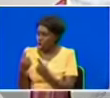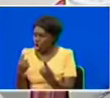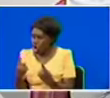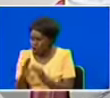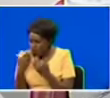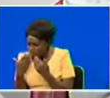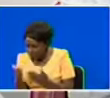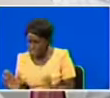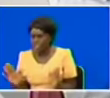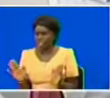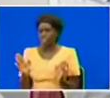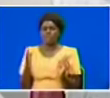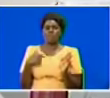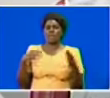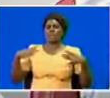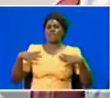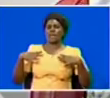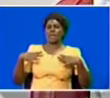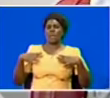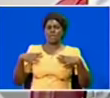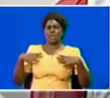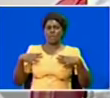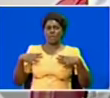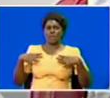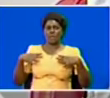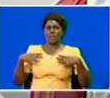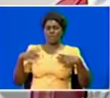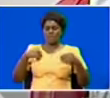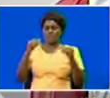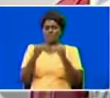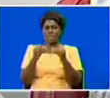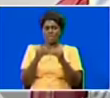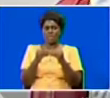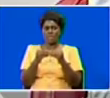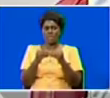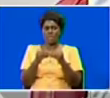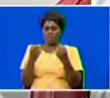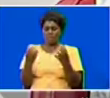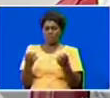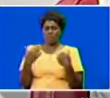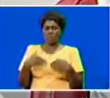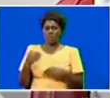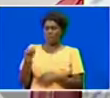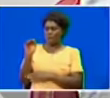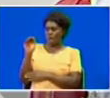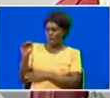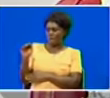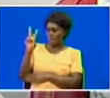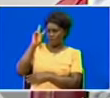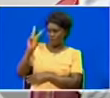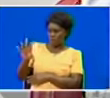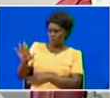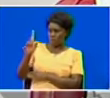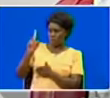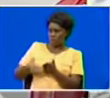to do in Starehe. I think the saddest thing that I've come across is actually instead of people asking you, what is your vision? Mm-hmm. Why are you vying?